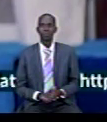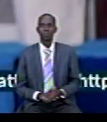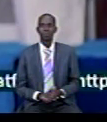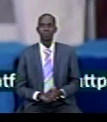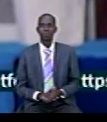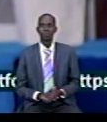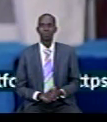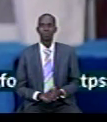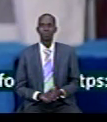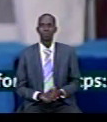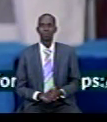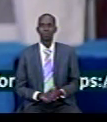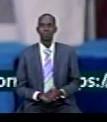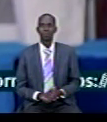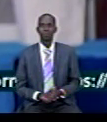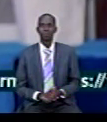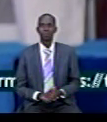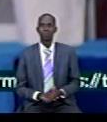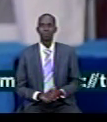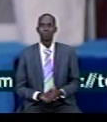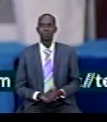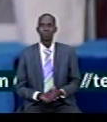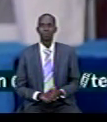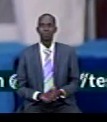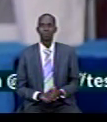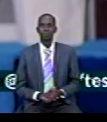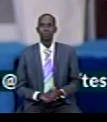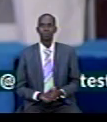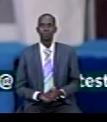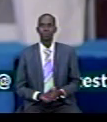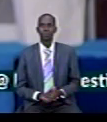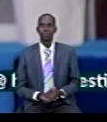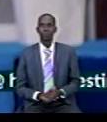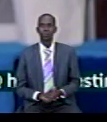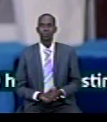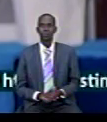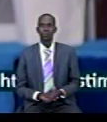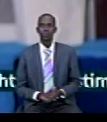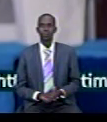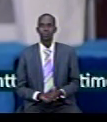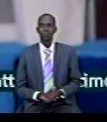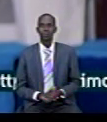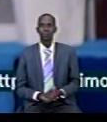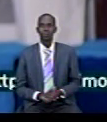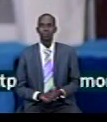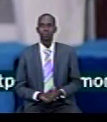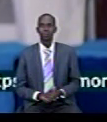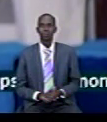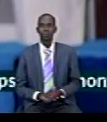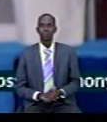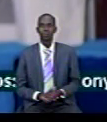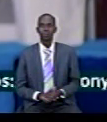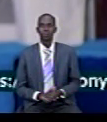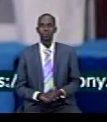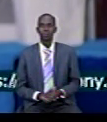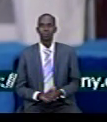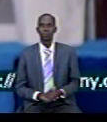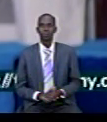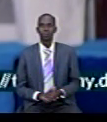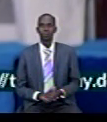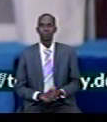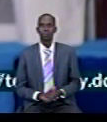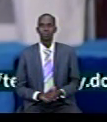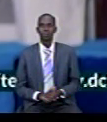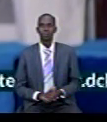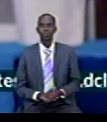dubi huskanta sai na ganta nace yes na ga huskanki sai na sake na duba wata mata ta ce wani kala ne ita